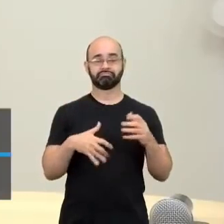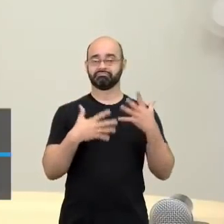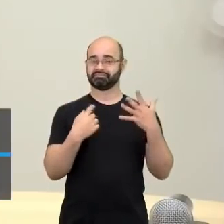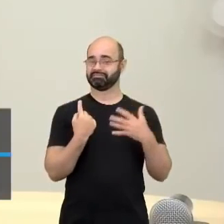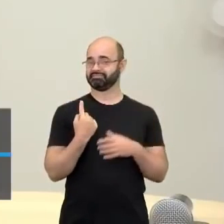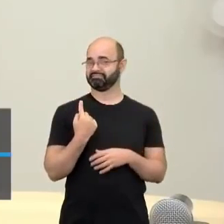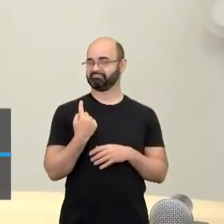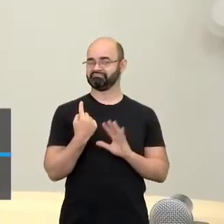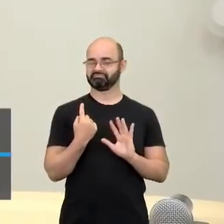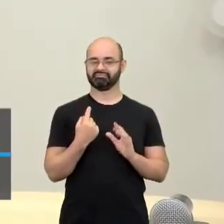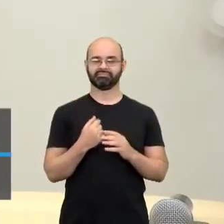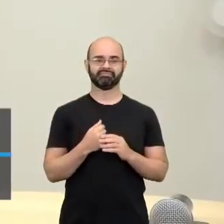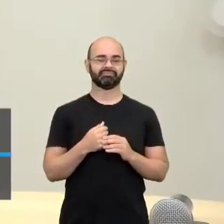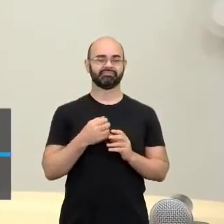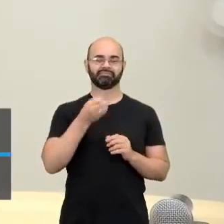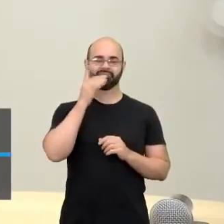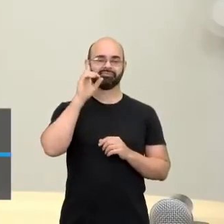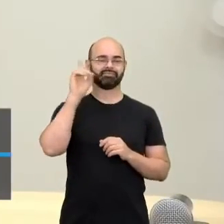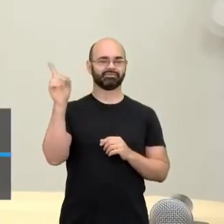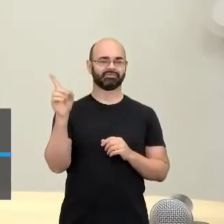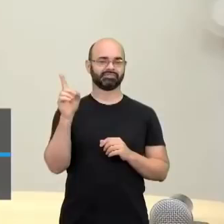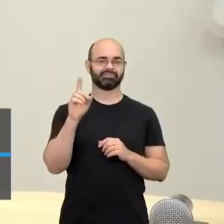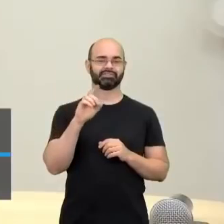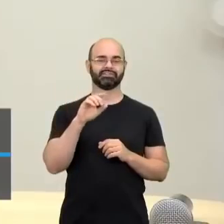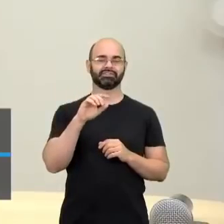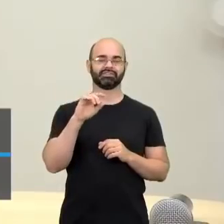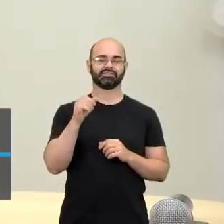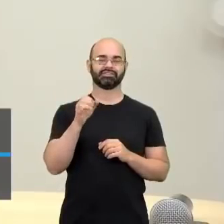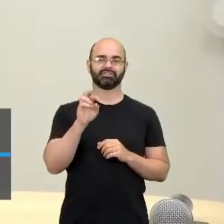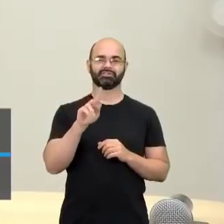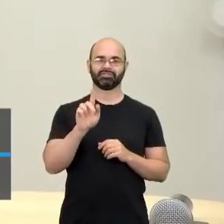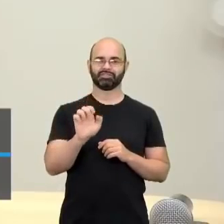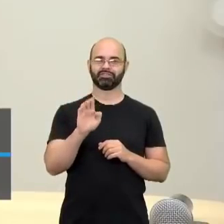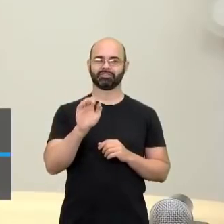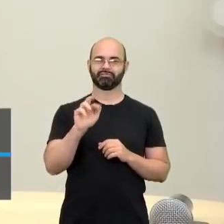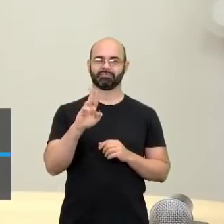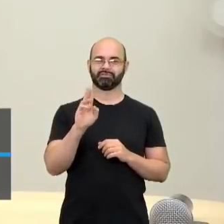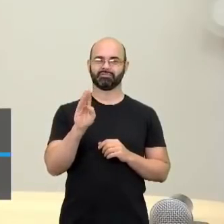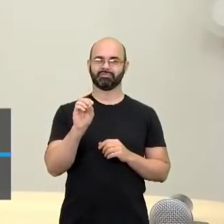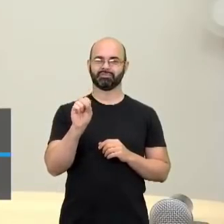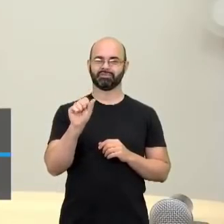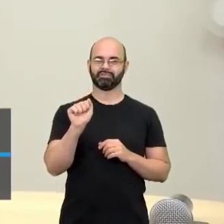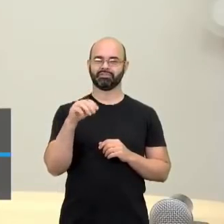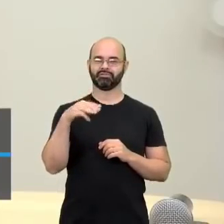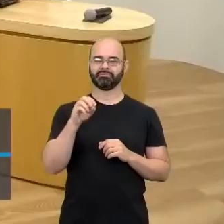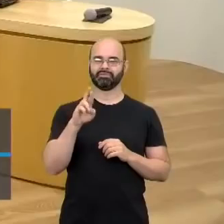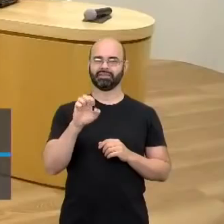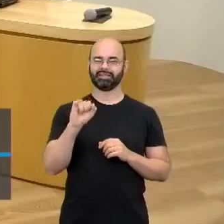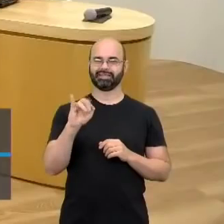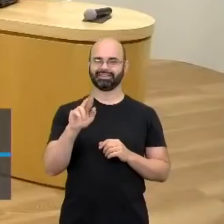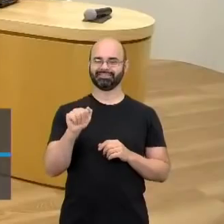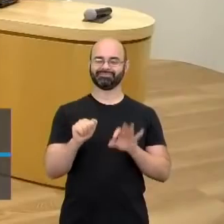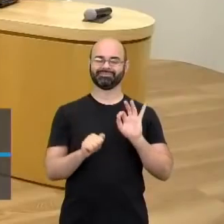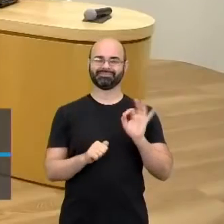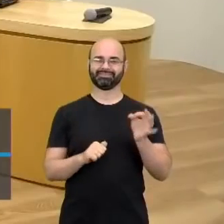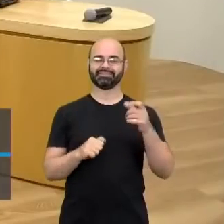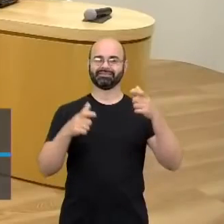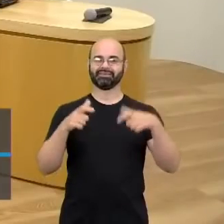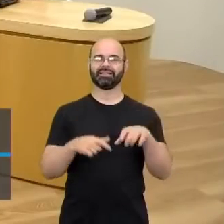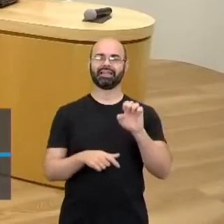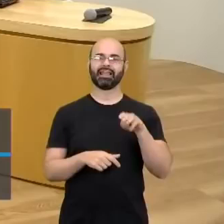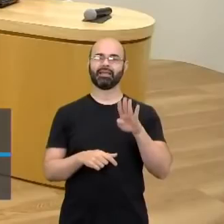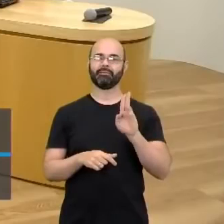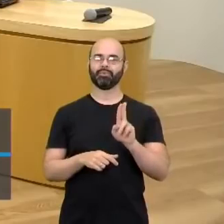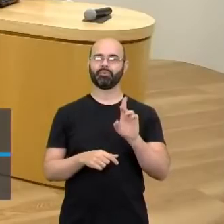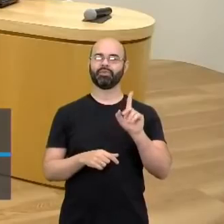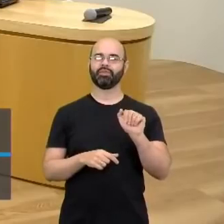here coming up. Good morning, Jorge Barbosa Moreira. Pessoal lá da escola Jorge Barbosa Moreira. So, Embu das Artes. Embu das Artes, okay, yes.